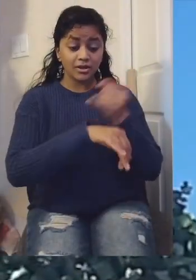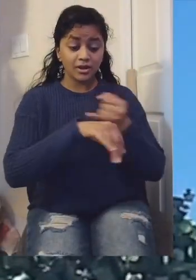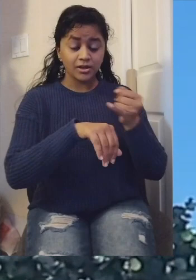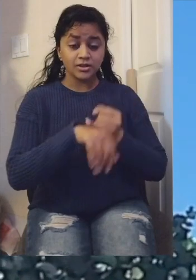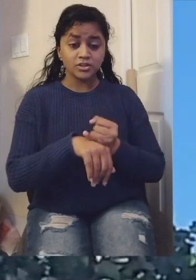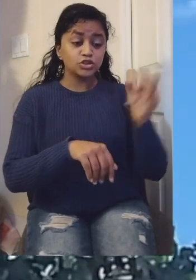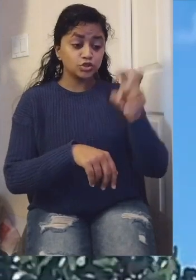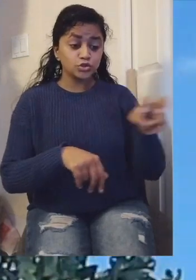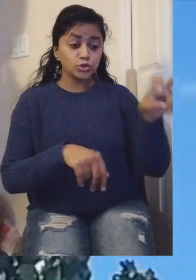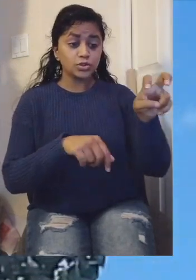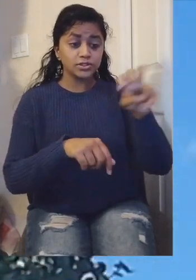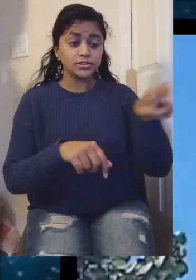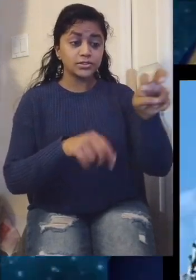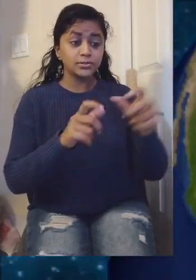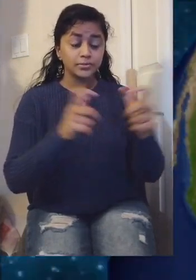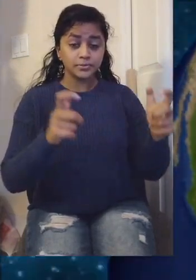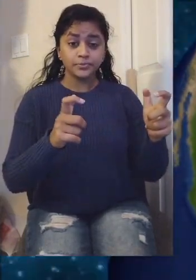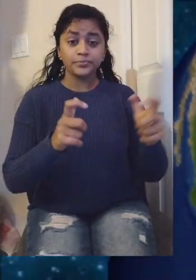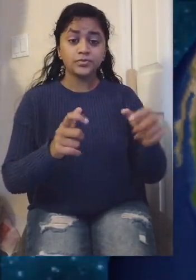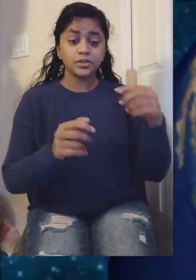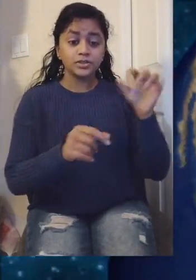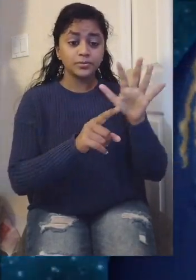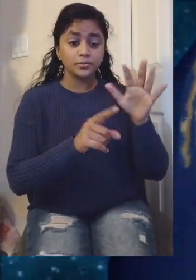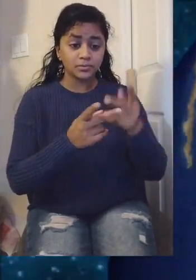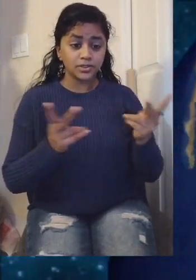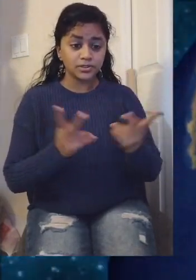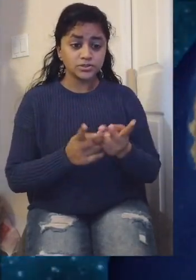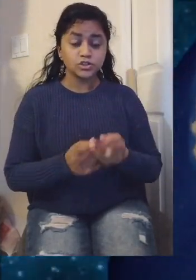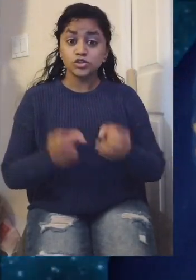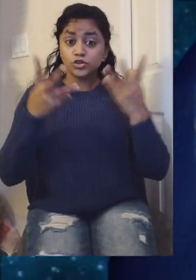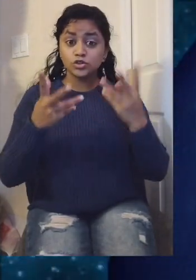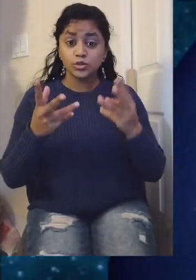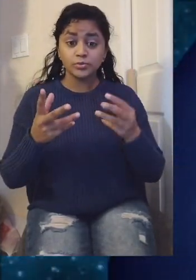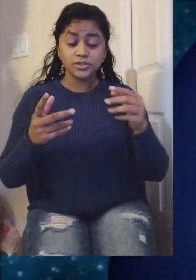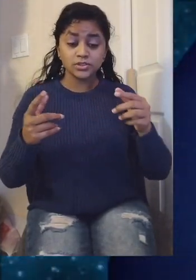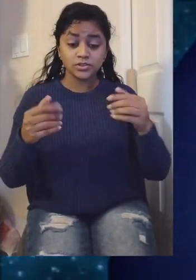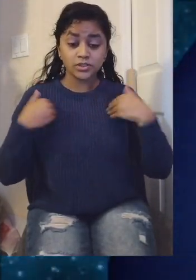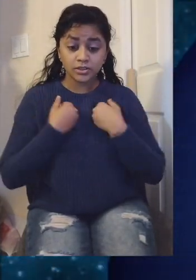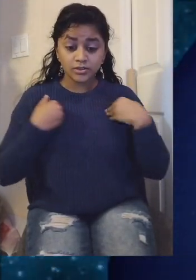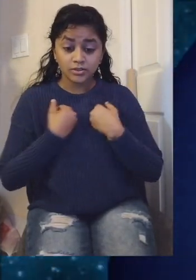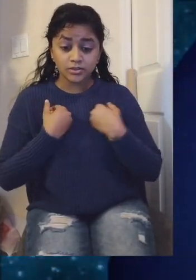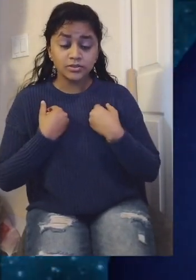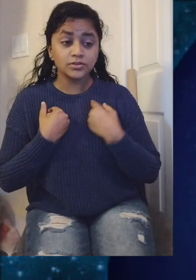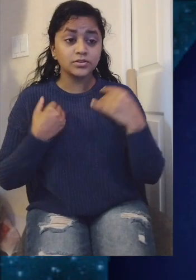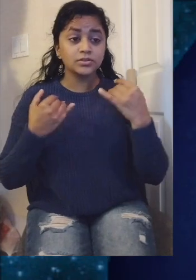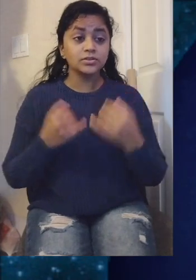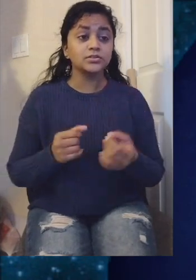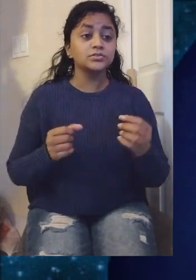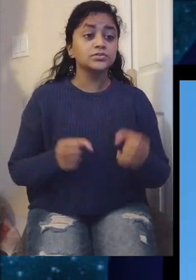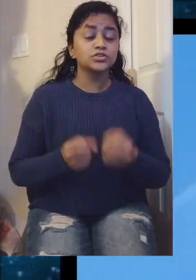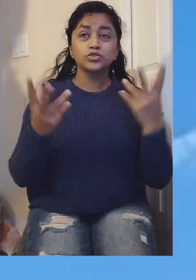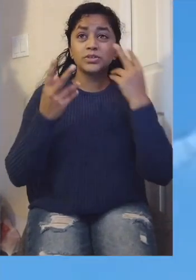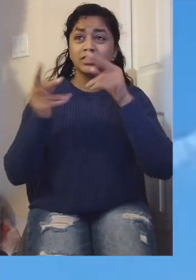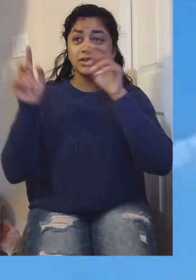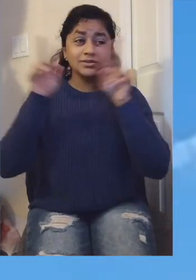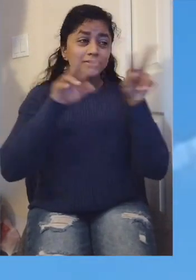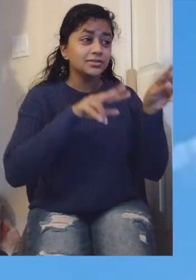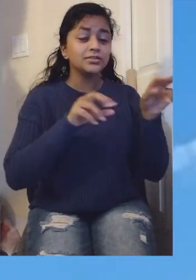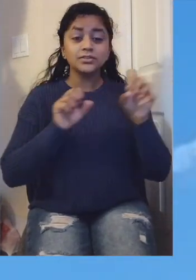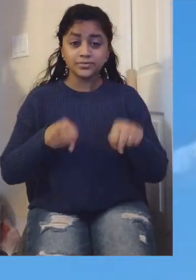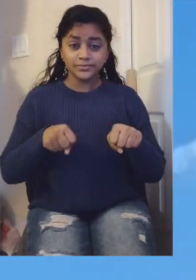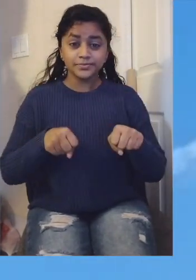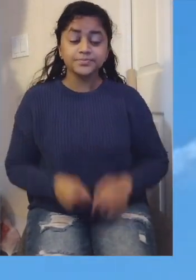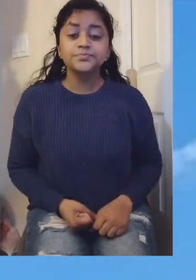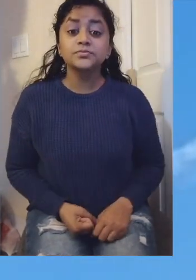Cayman Islands are a tourism destination. We have so much wildlife and so many cool things to see. Today,